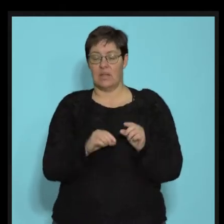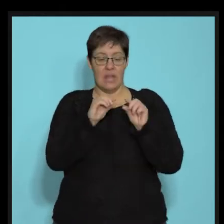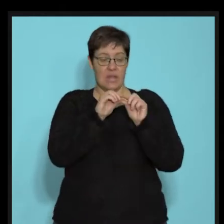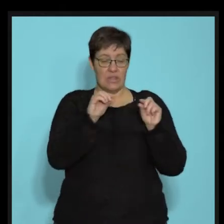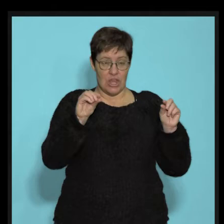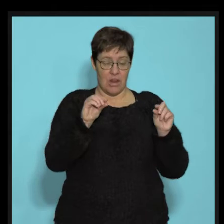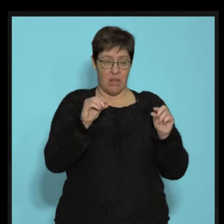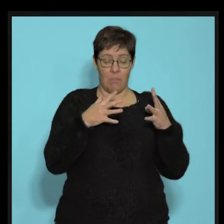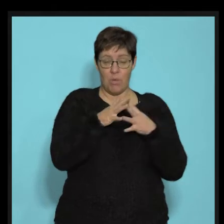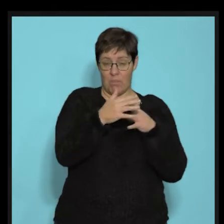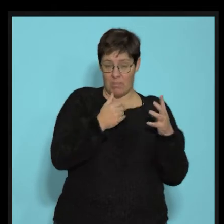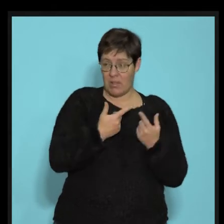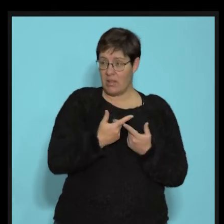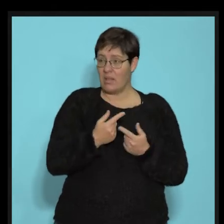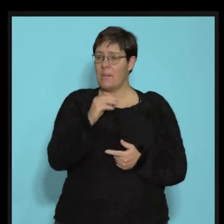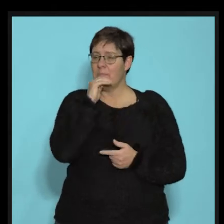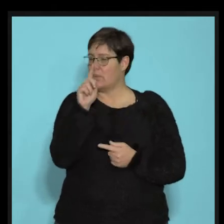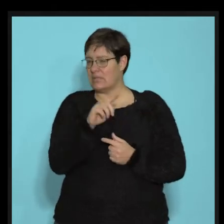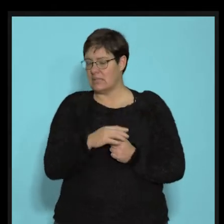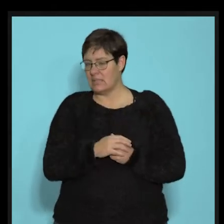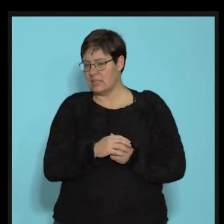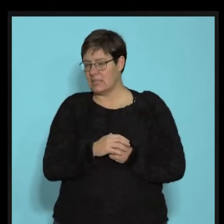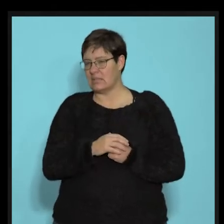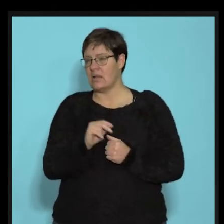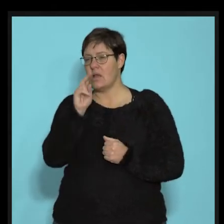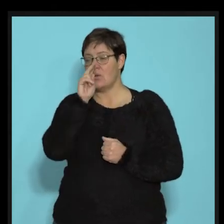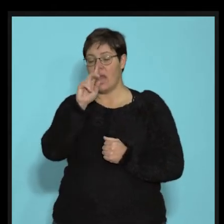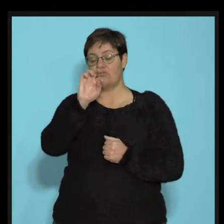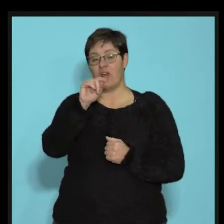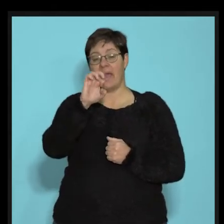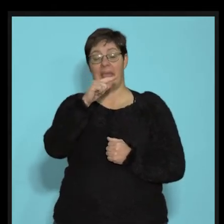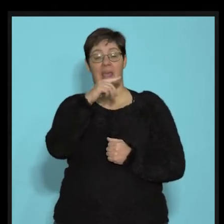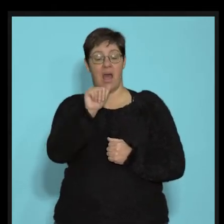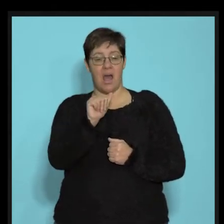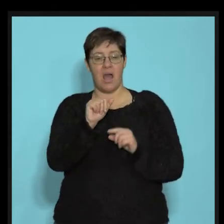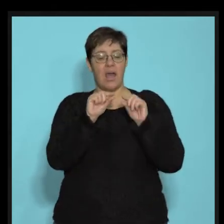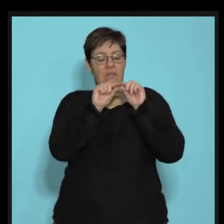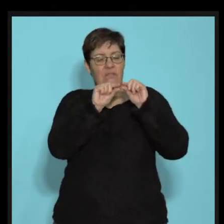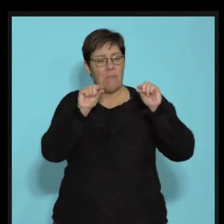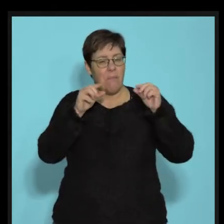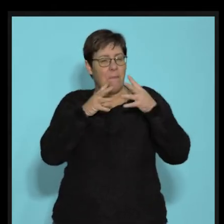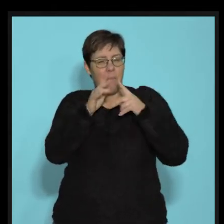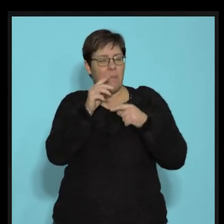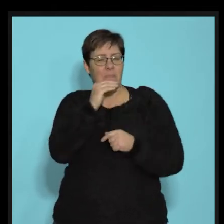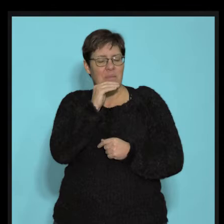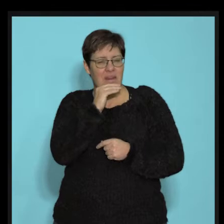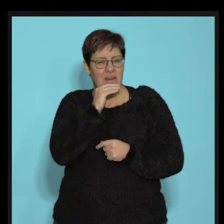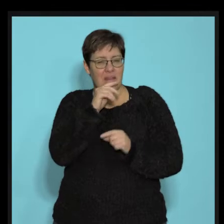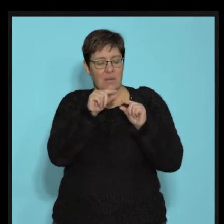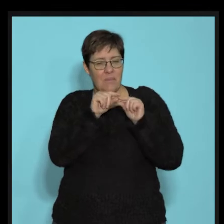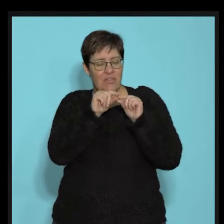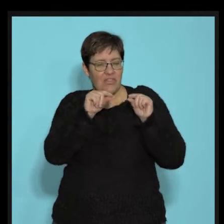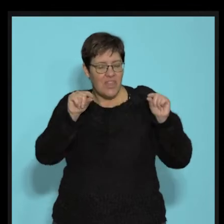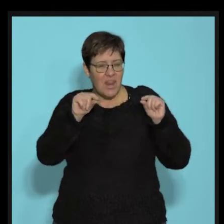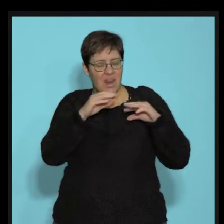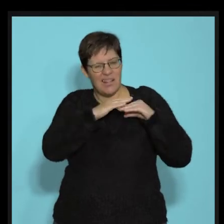permeable, what do we mean by that? So when we look at the trachea, what does thin and permeable mean? The thin and permeable probably